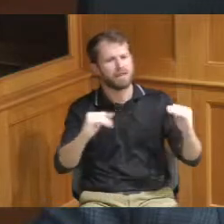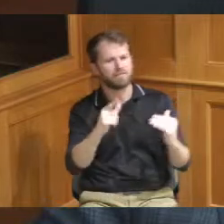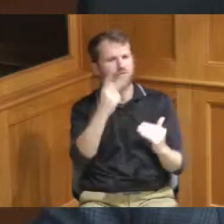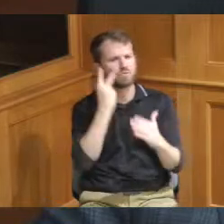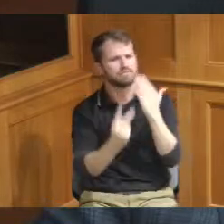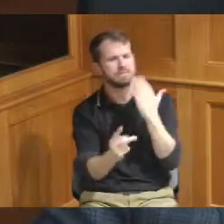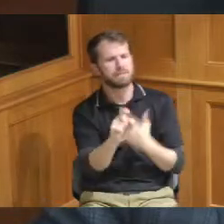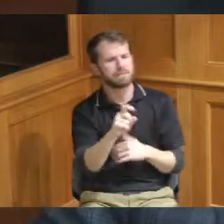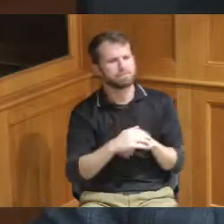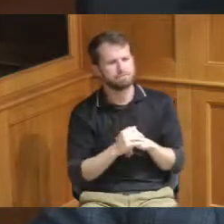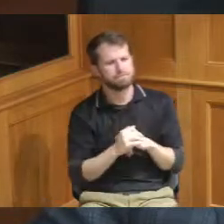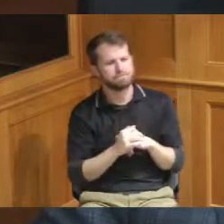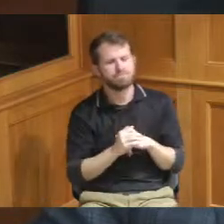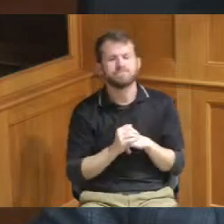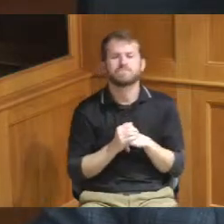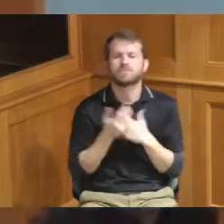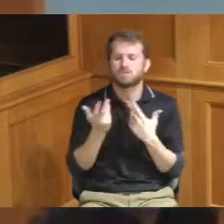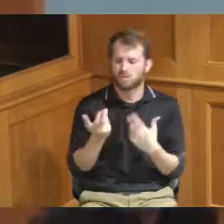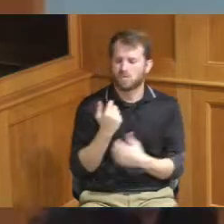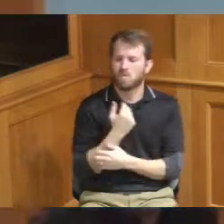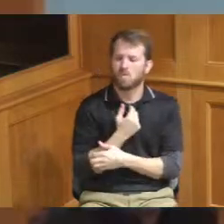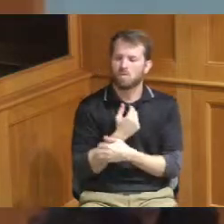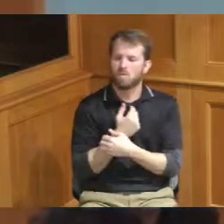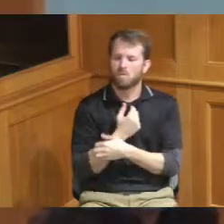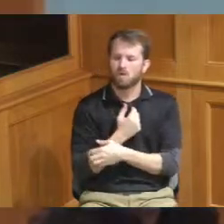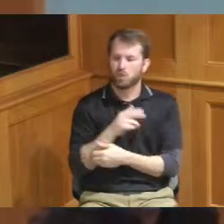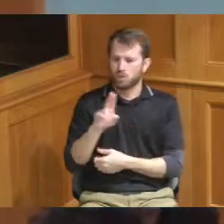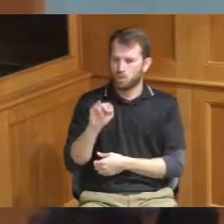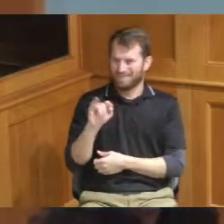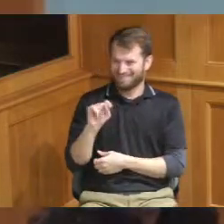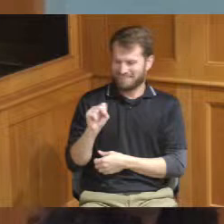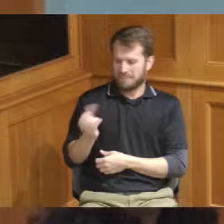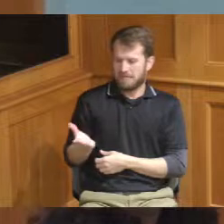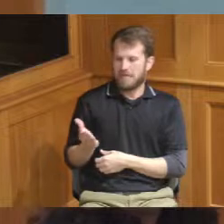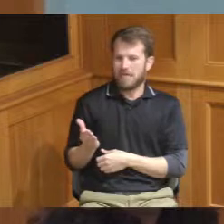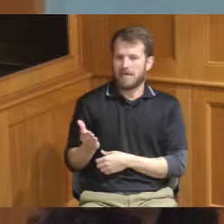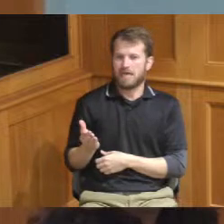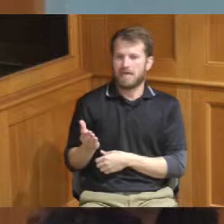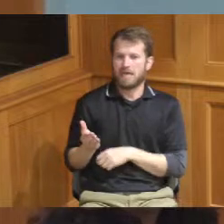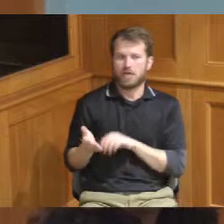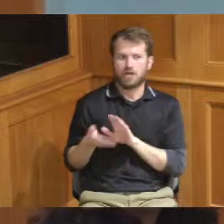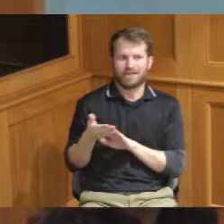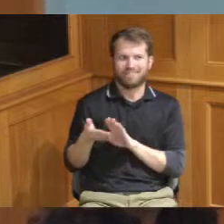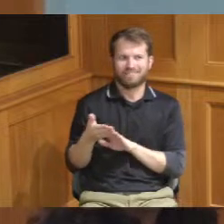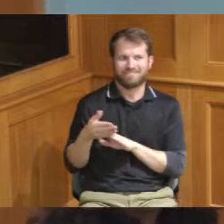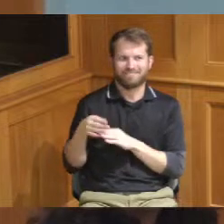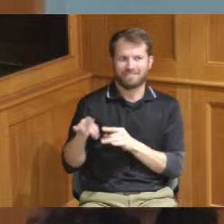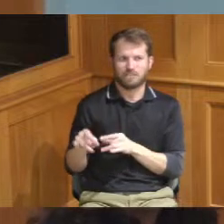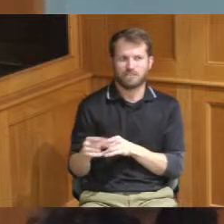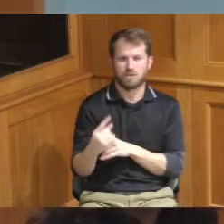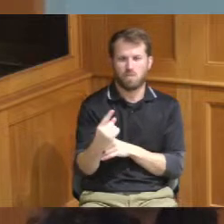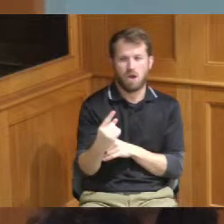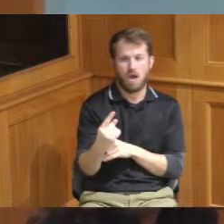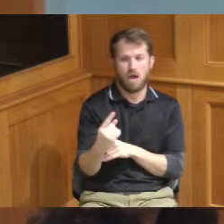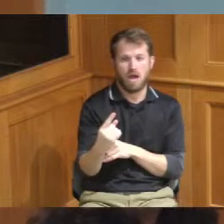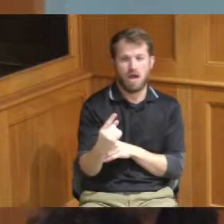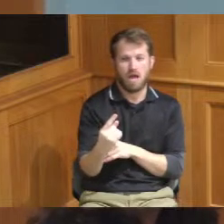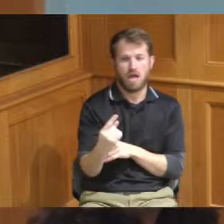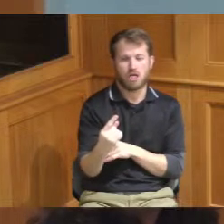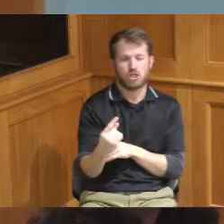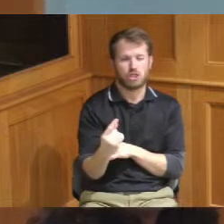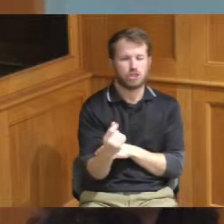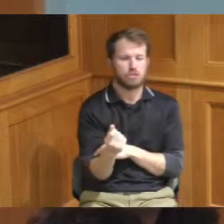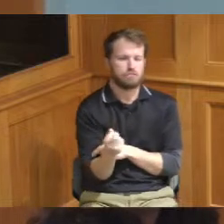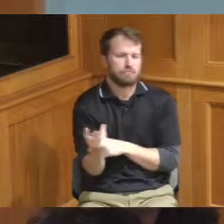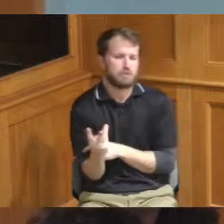anticipating? So the units that are in here will be efficiencies, 1s, and only a couple of 2-bedroom units. With